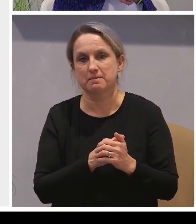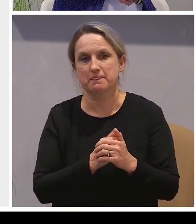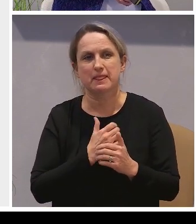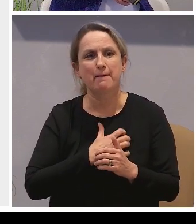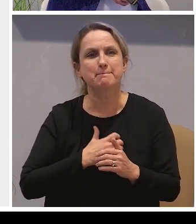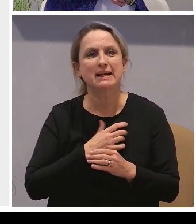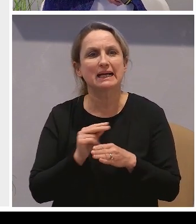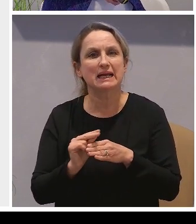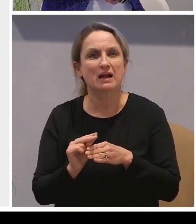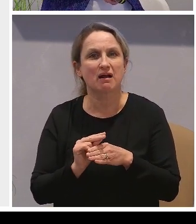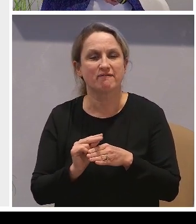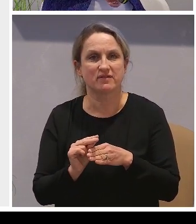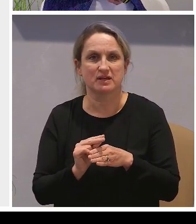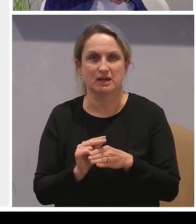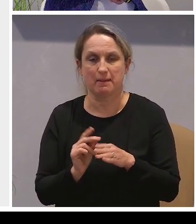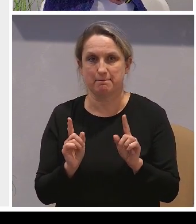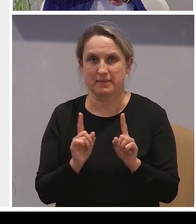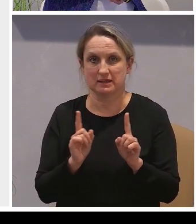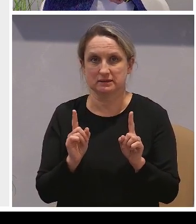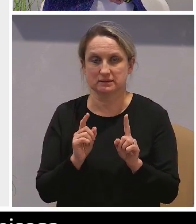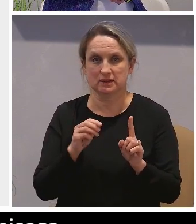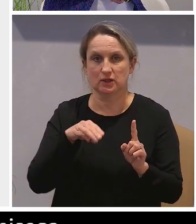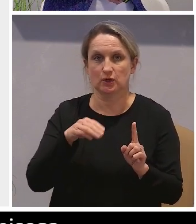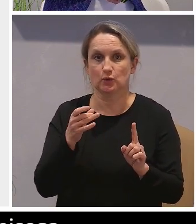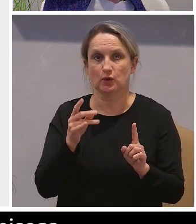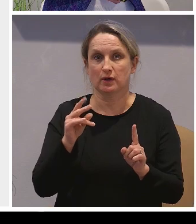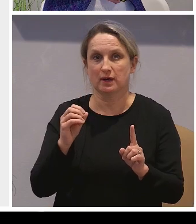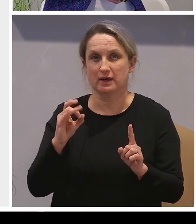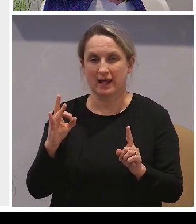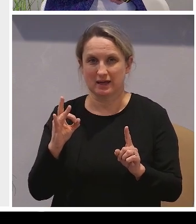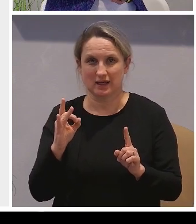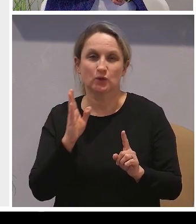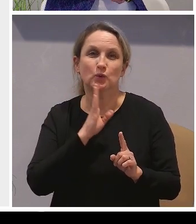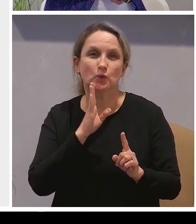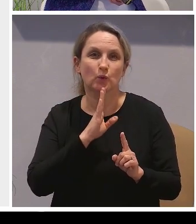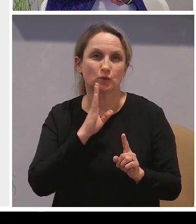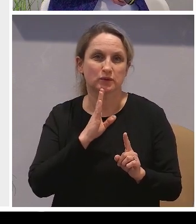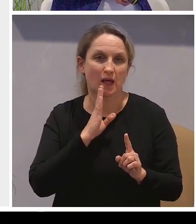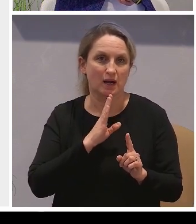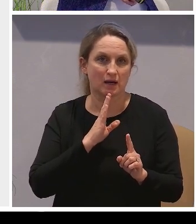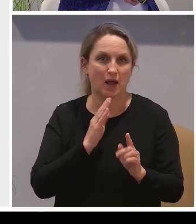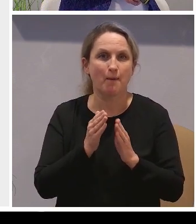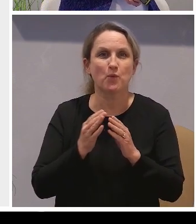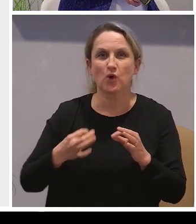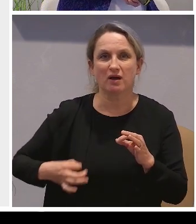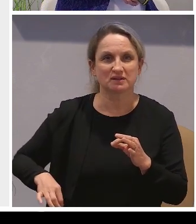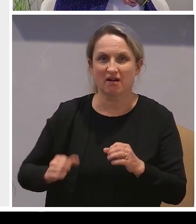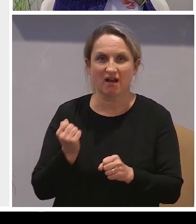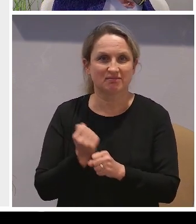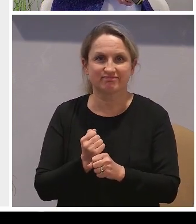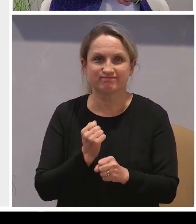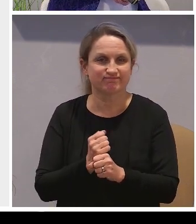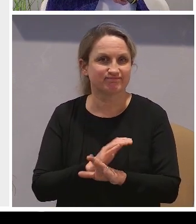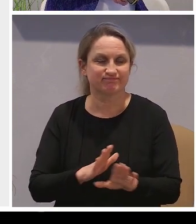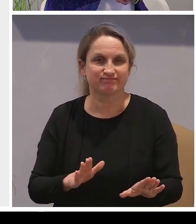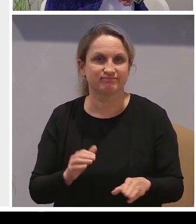põhiline ravi, et kuna Turneri tüdrukutel munasarjad ei toimi, et see on nende